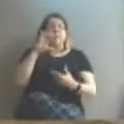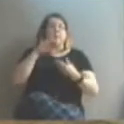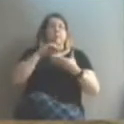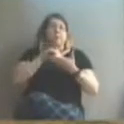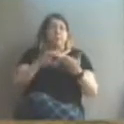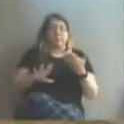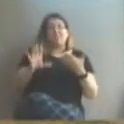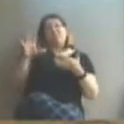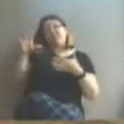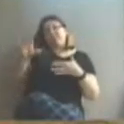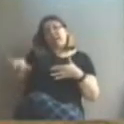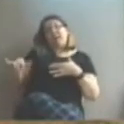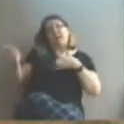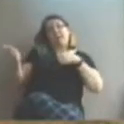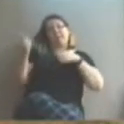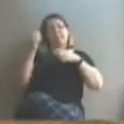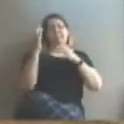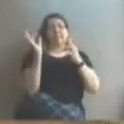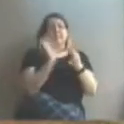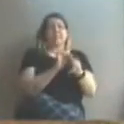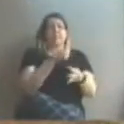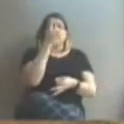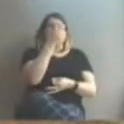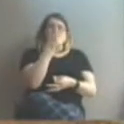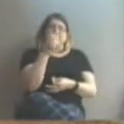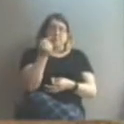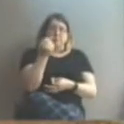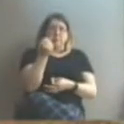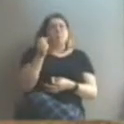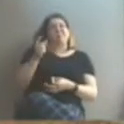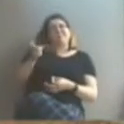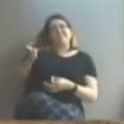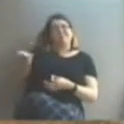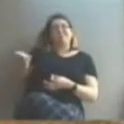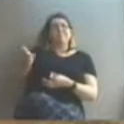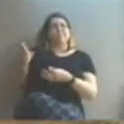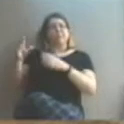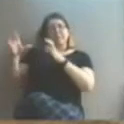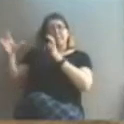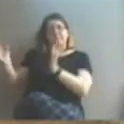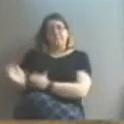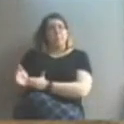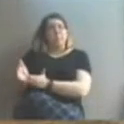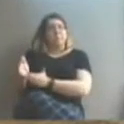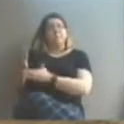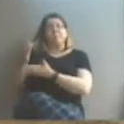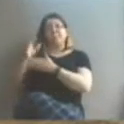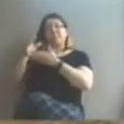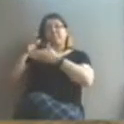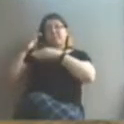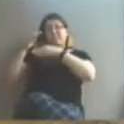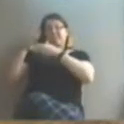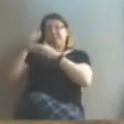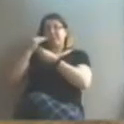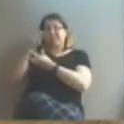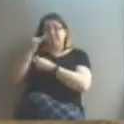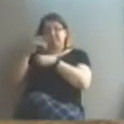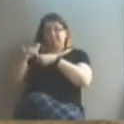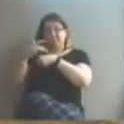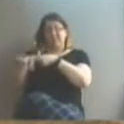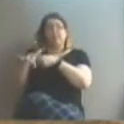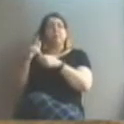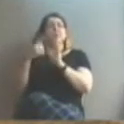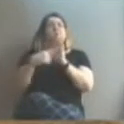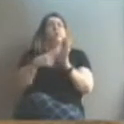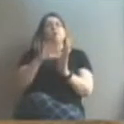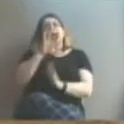into a JCPS high school. Their minority population is far less than JCPS. What little data they have available due to their small sample size shows